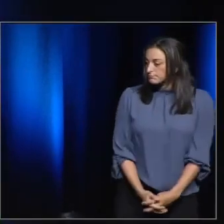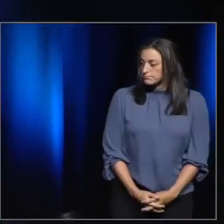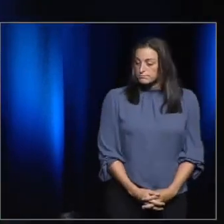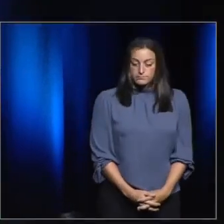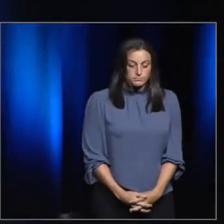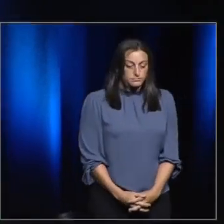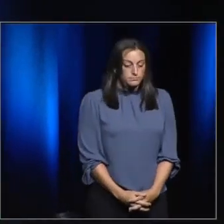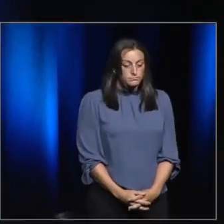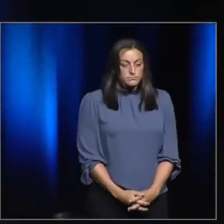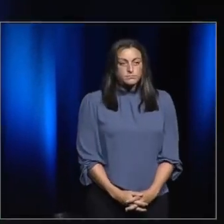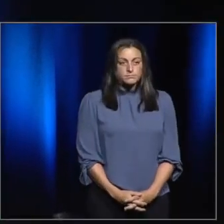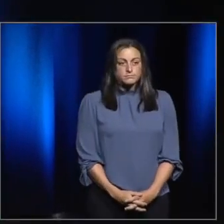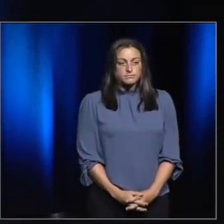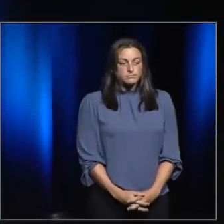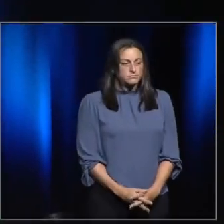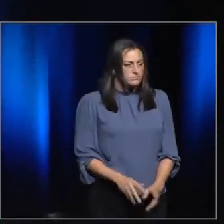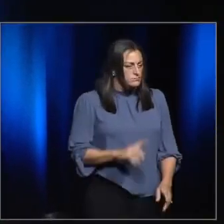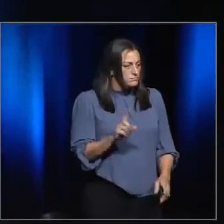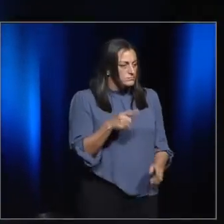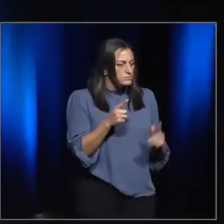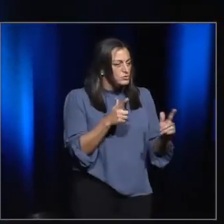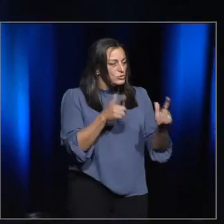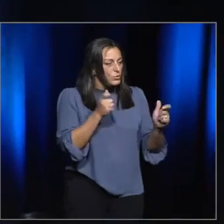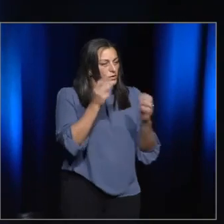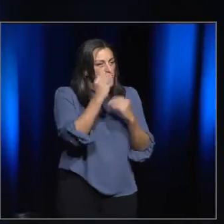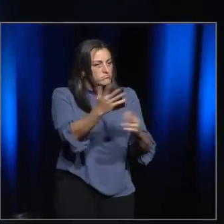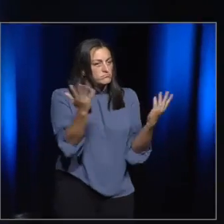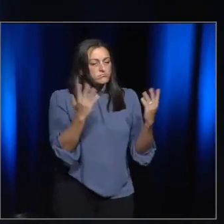Just a very quick little bit of housekeeping.